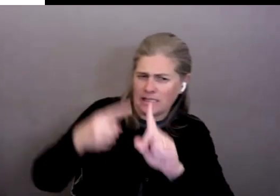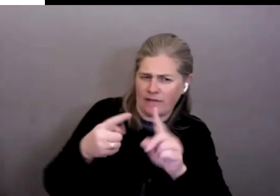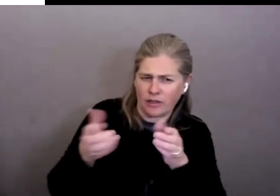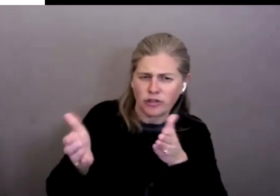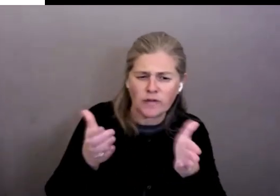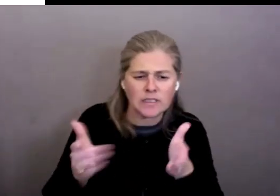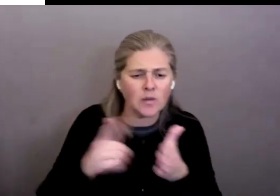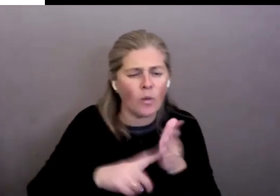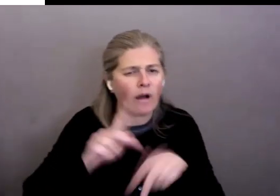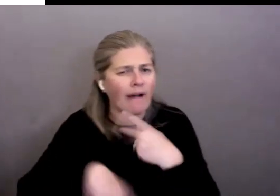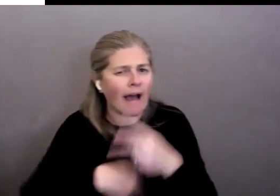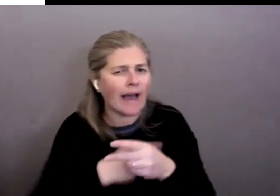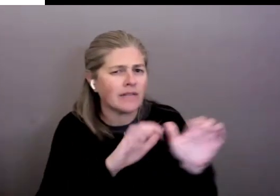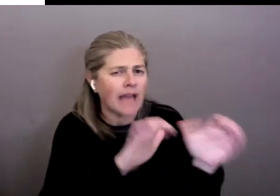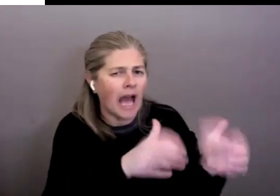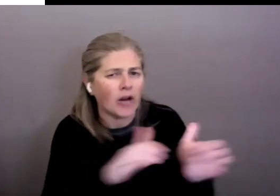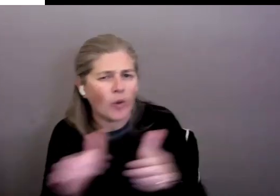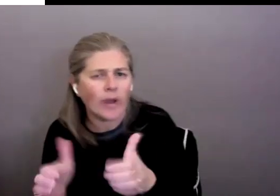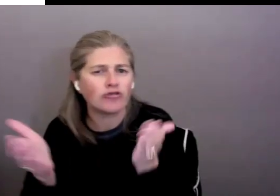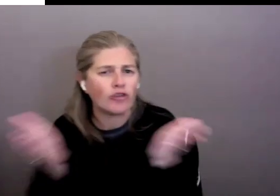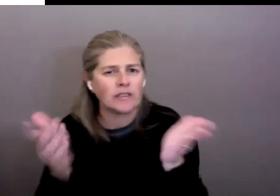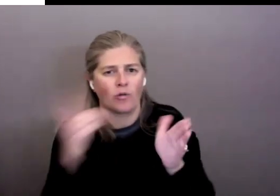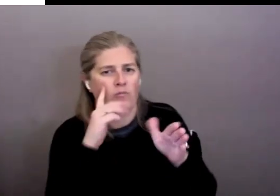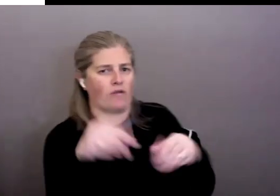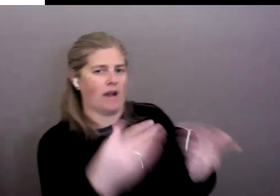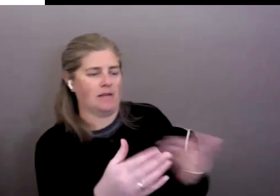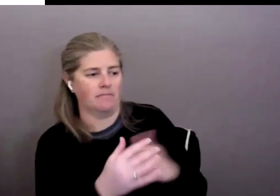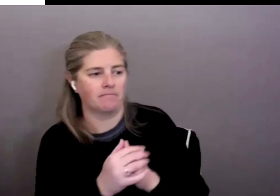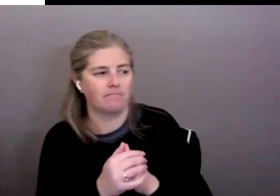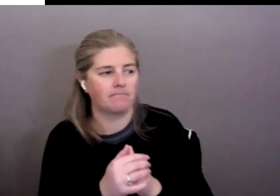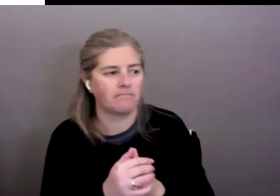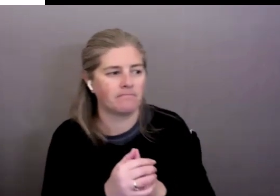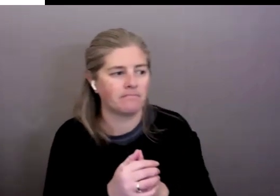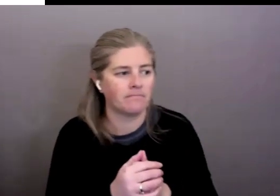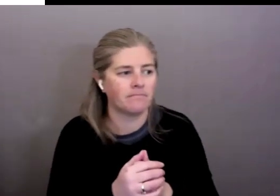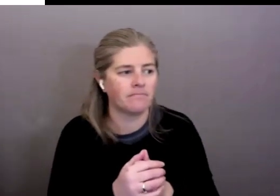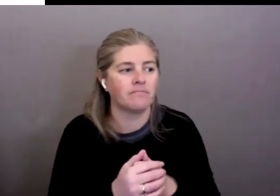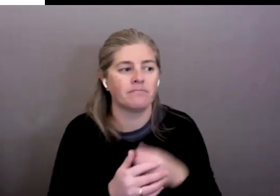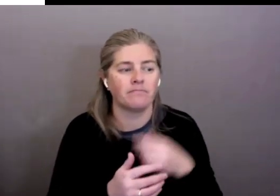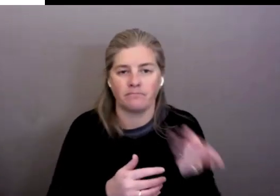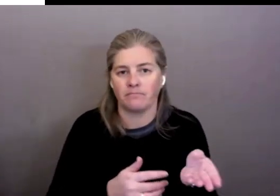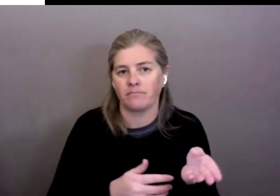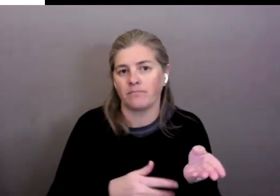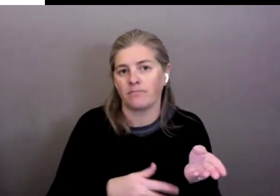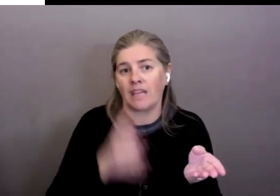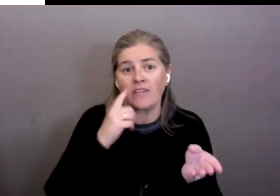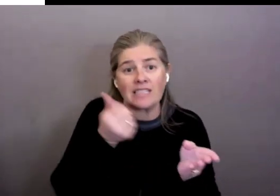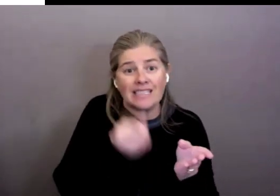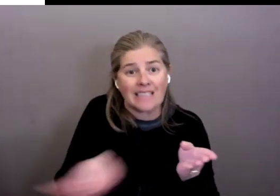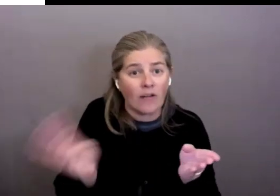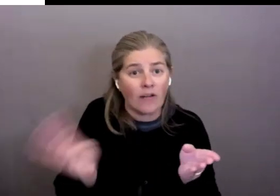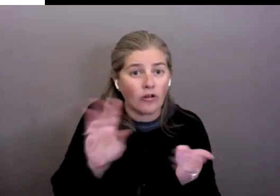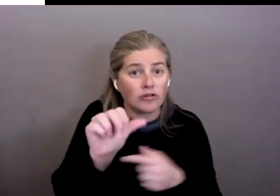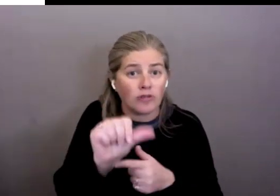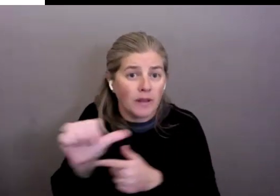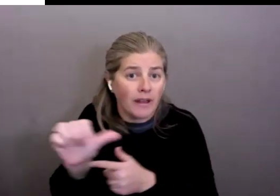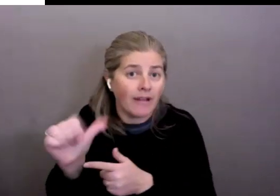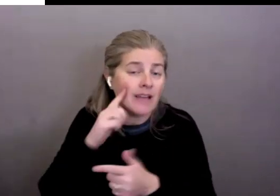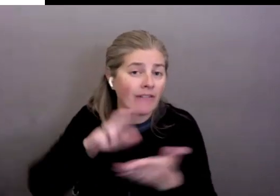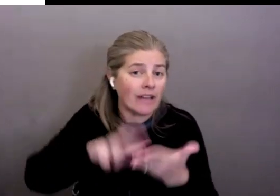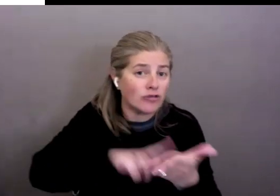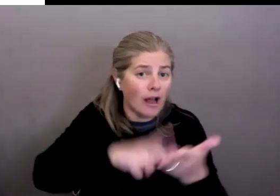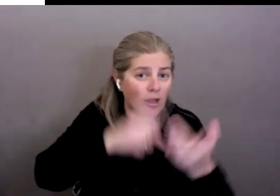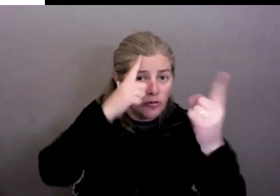of services, categories of services to be provided. You indicate whether multiple AAAs have contractual obligations under this